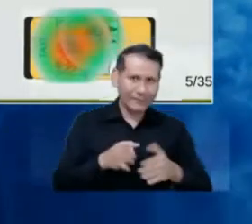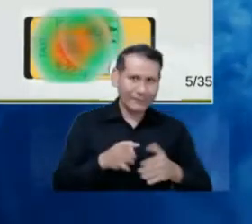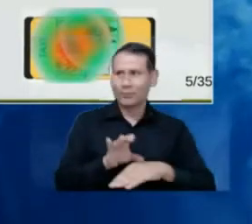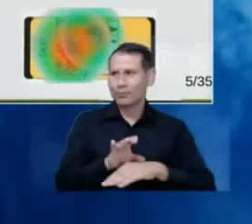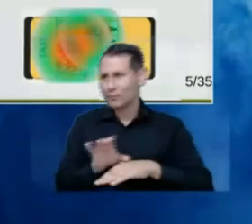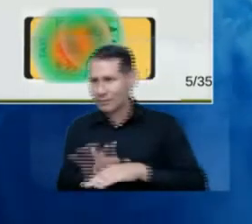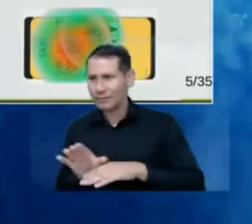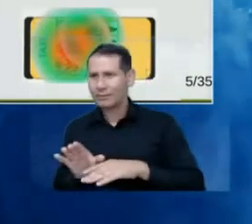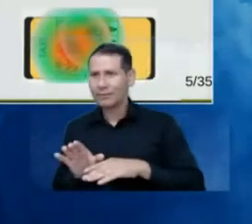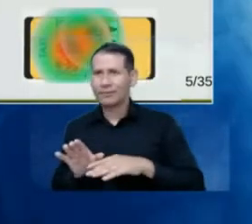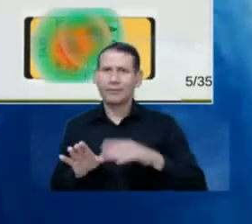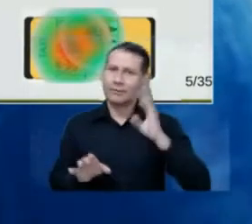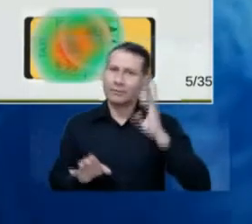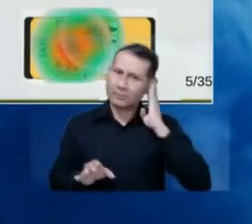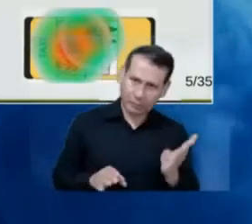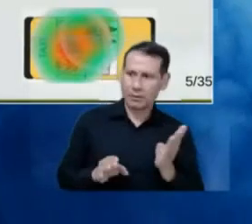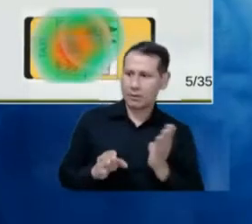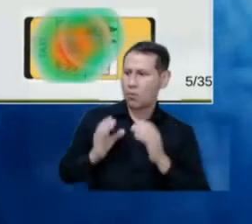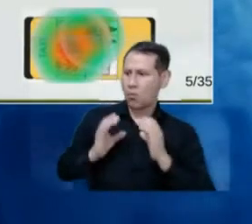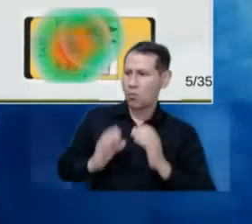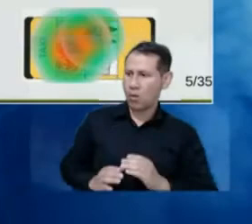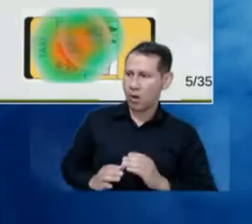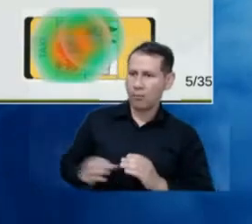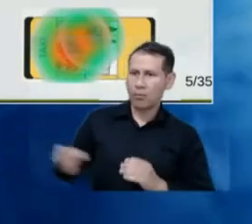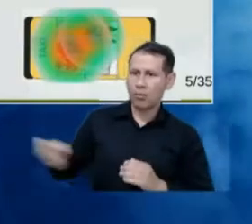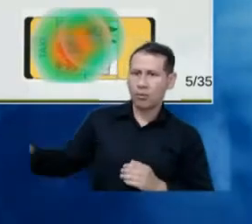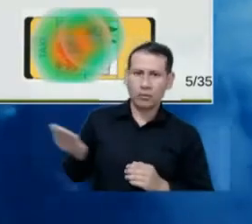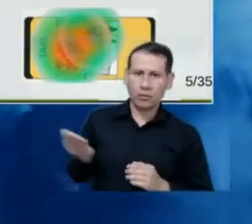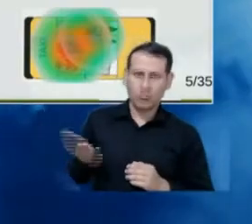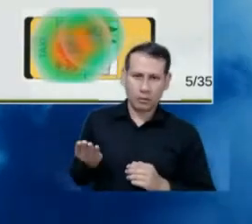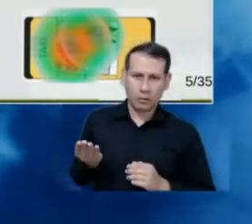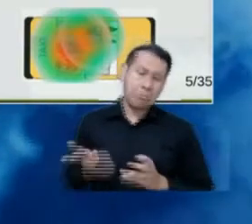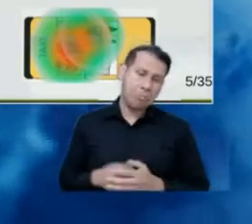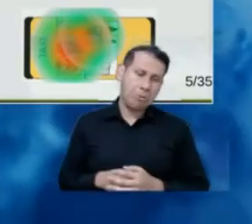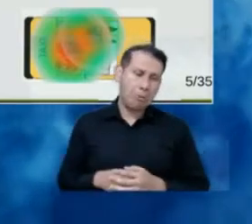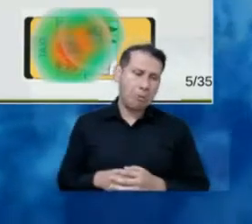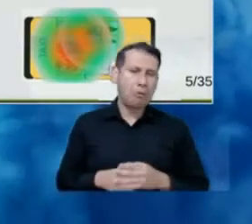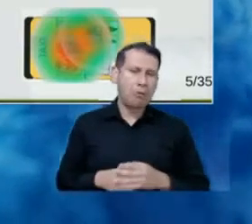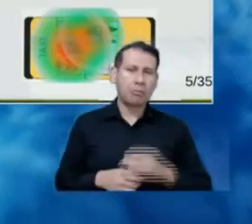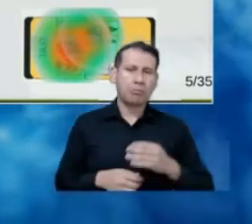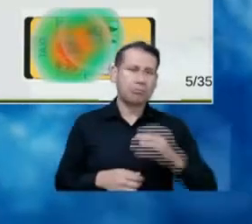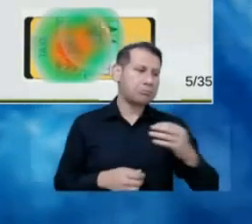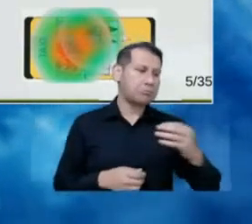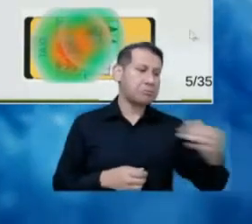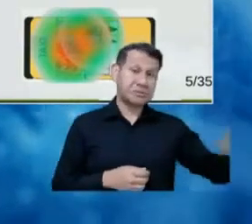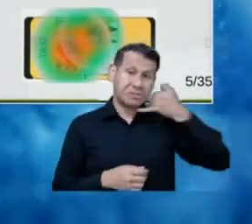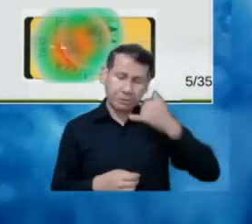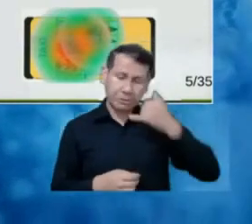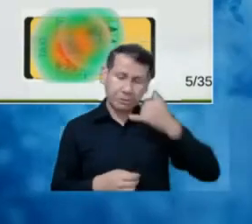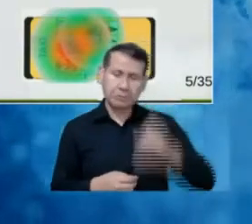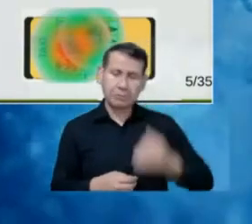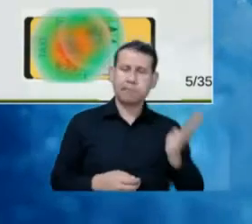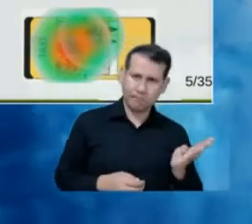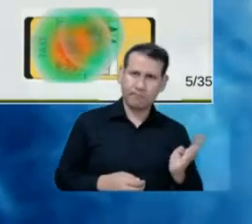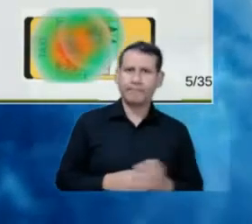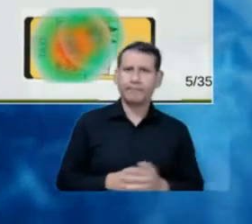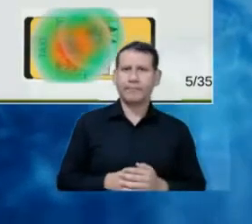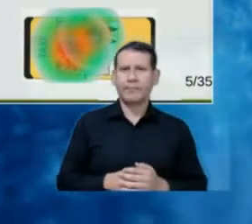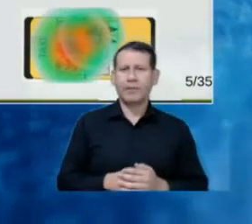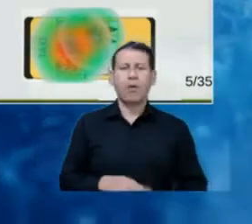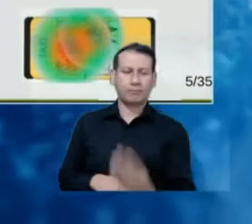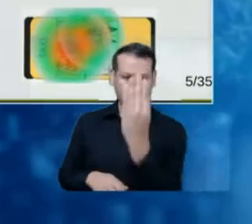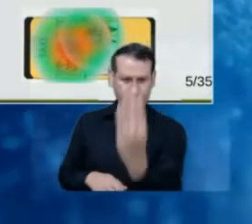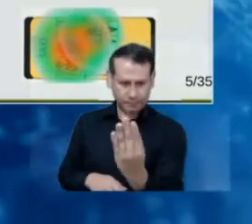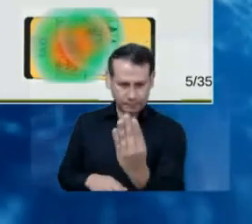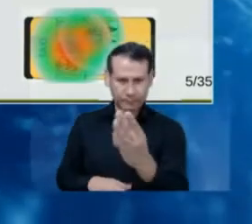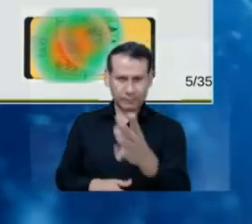next to the hip, both in men and women. It could be in position of call. It could be in position of video